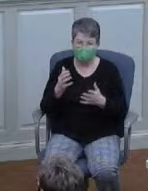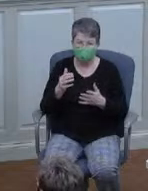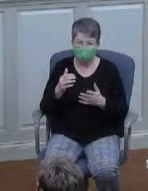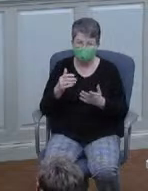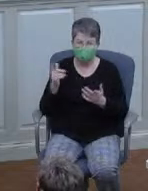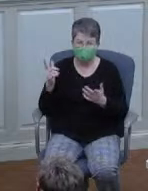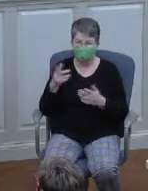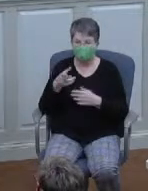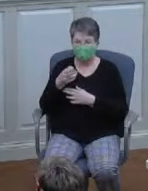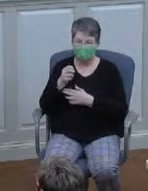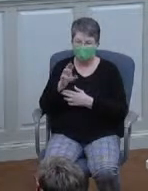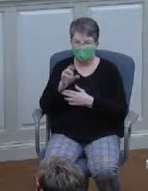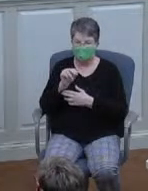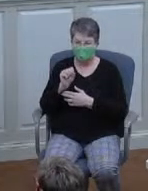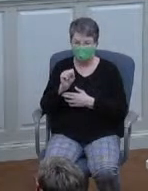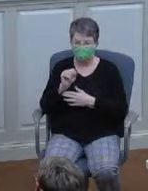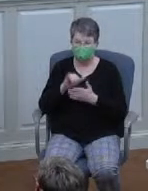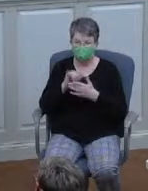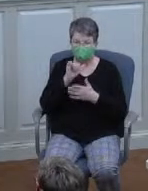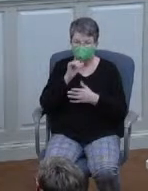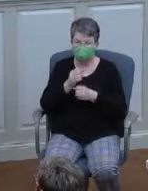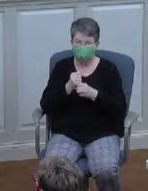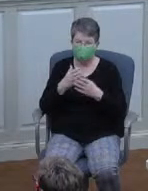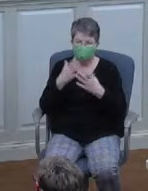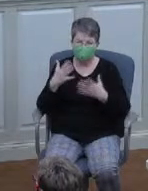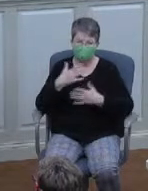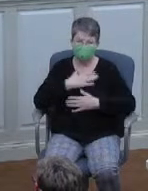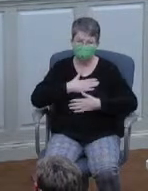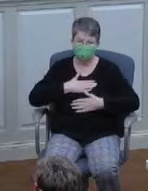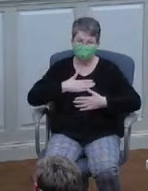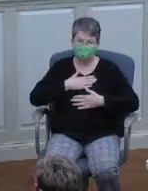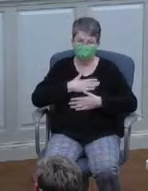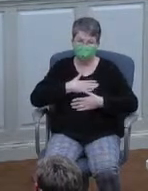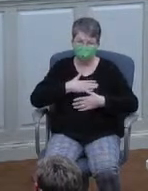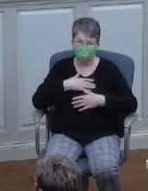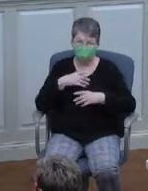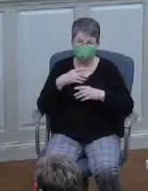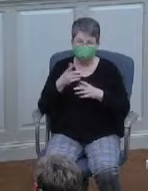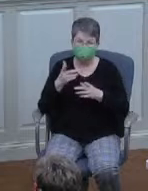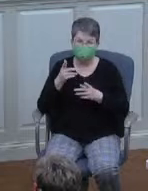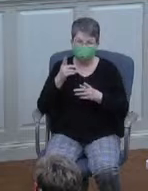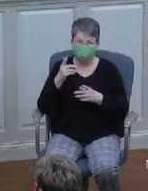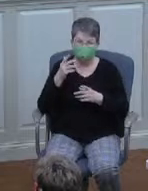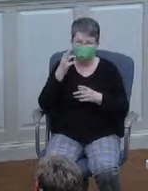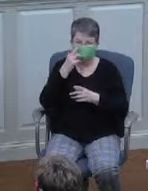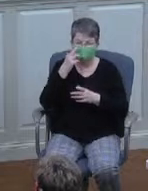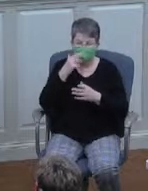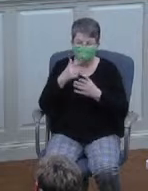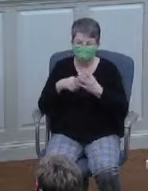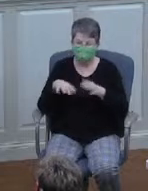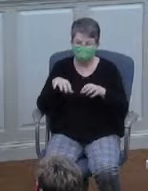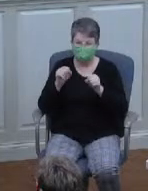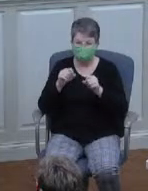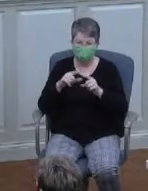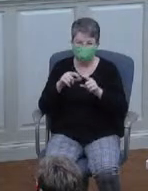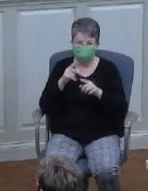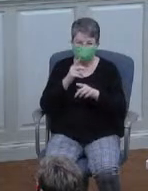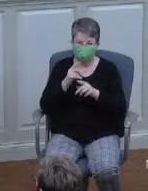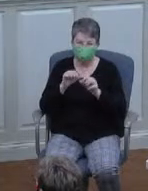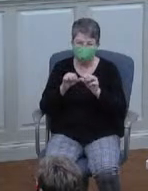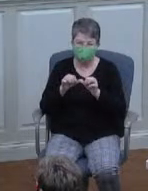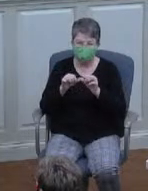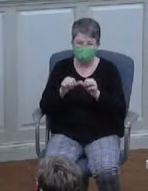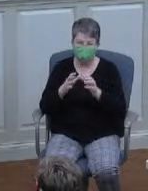heroes that don't get a lot of the appreciation of some of the folks that realize what it takes to maintain a lot of